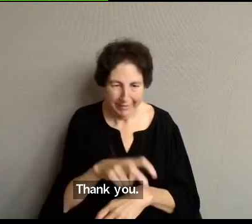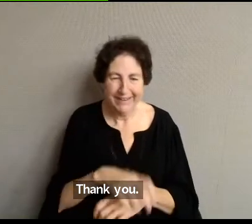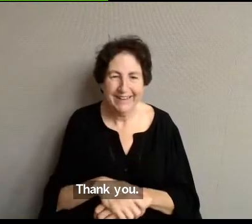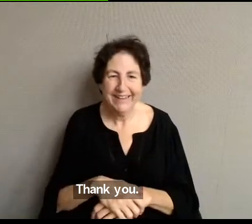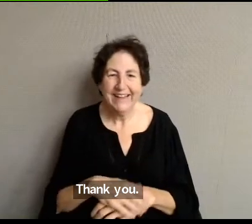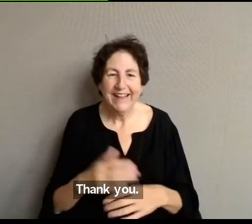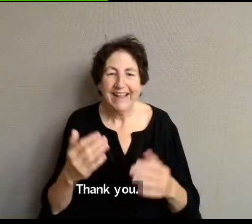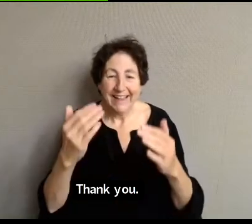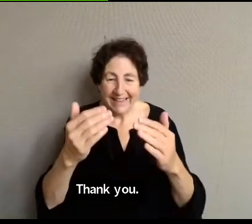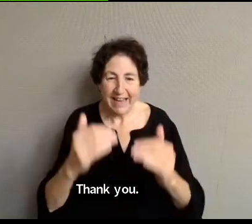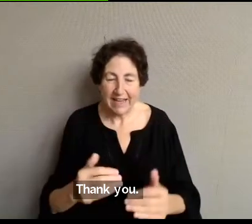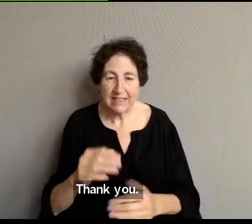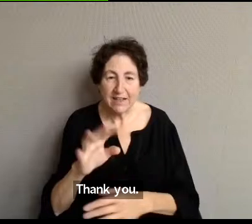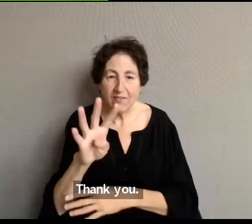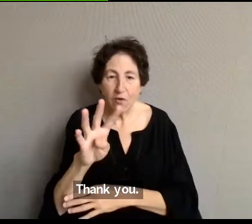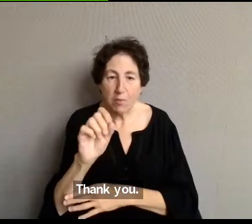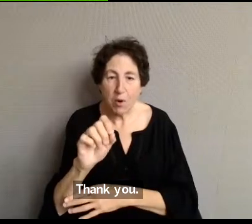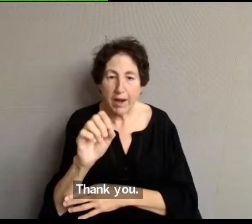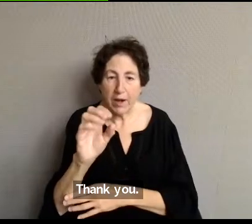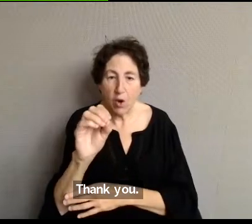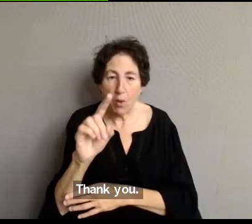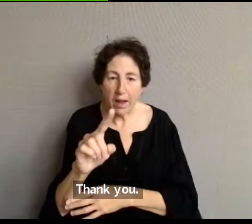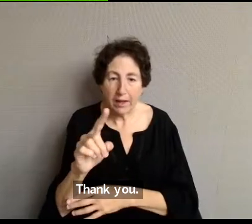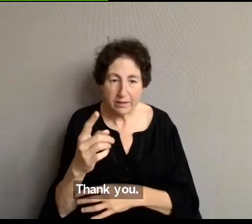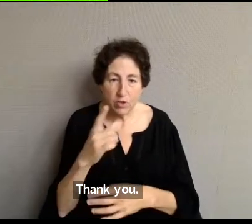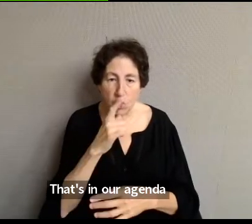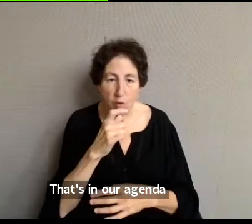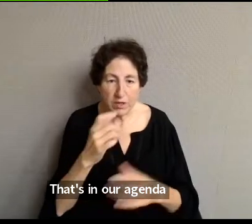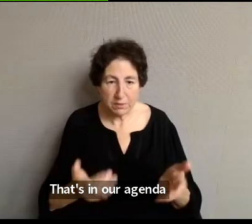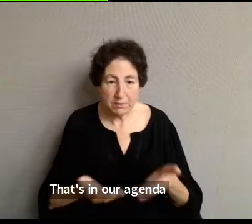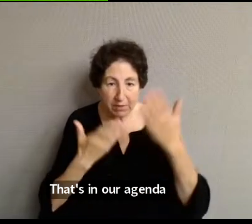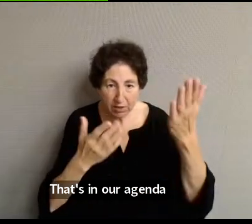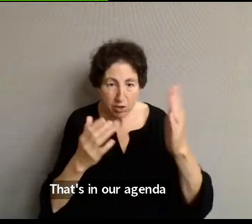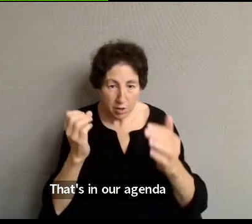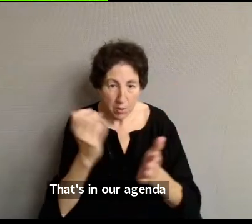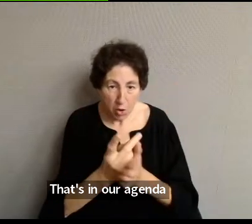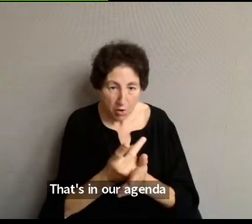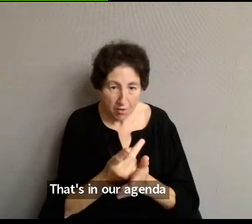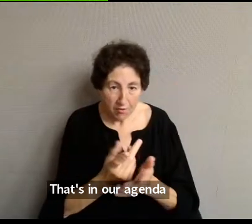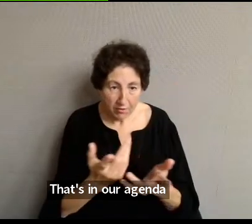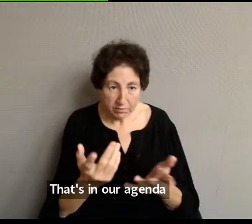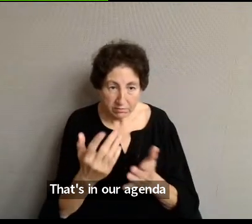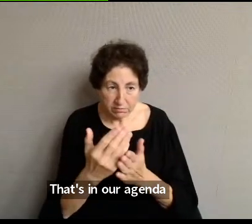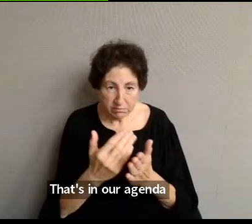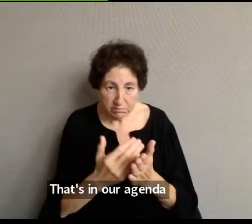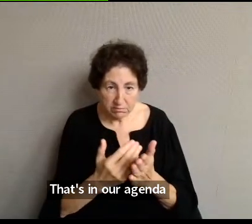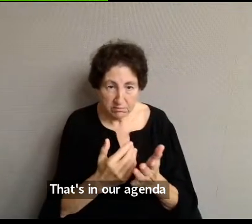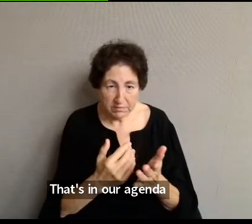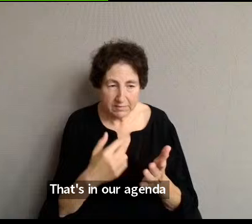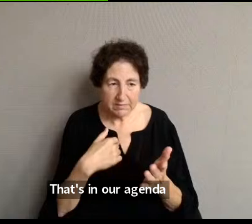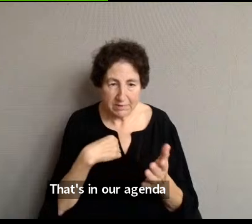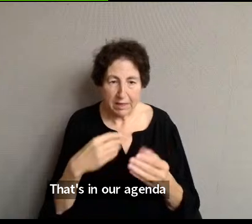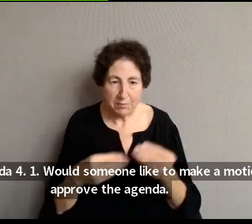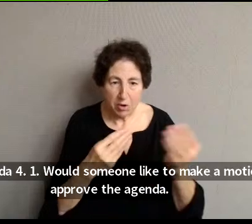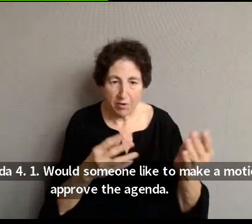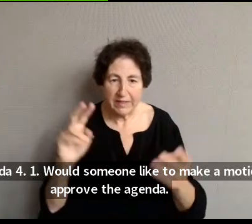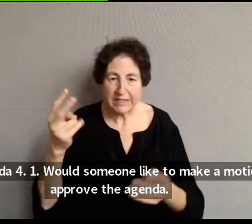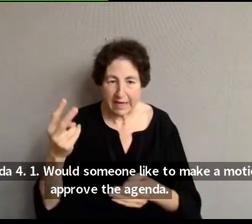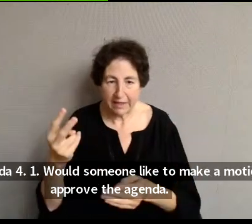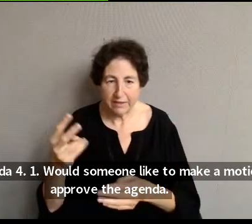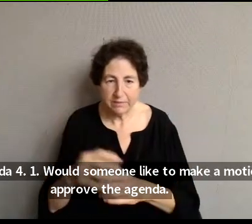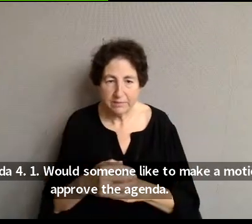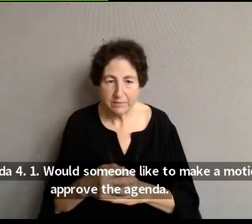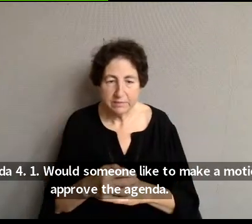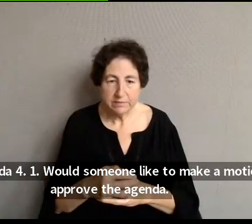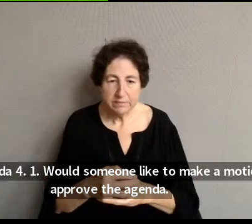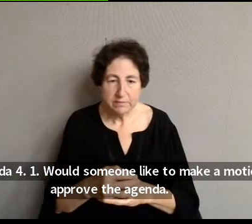Next on our agenda, 4.01, would someone like to make a motion to approve the agenda? So moved. Second.